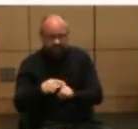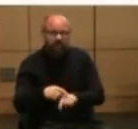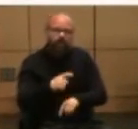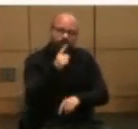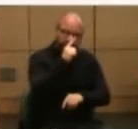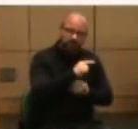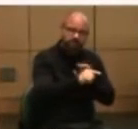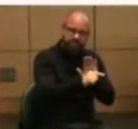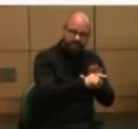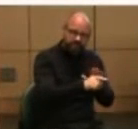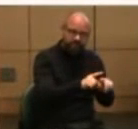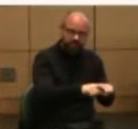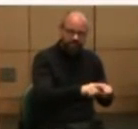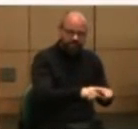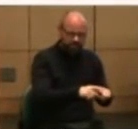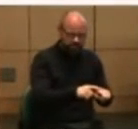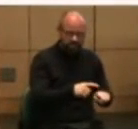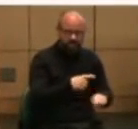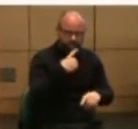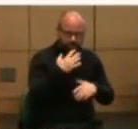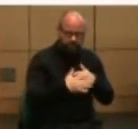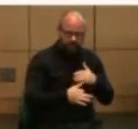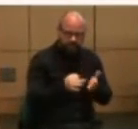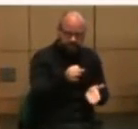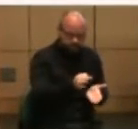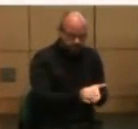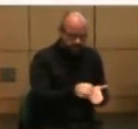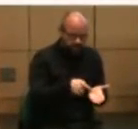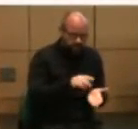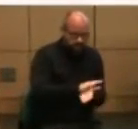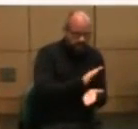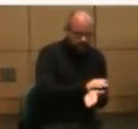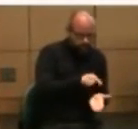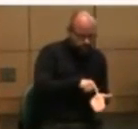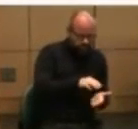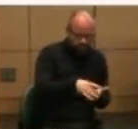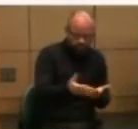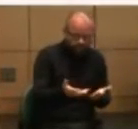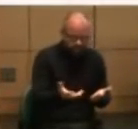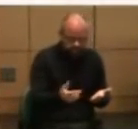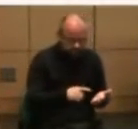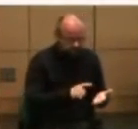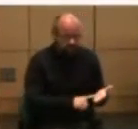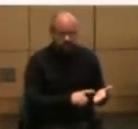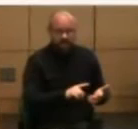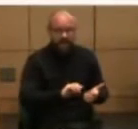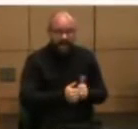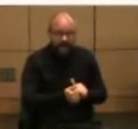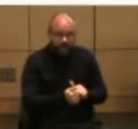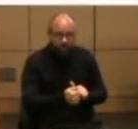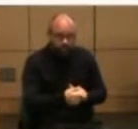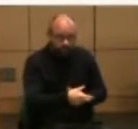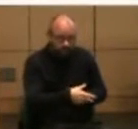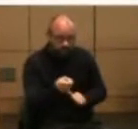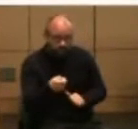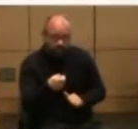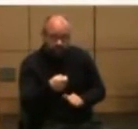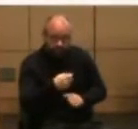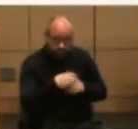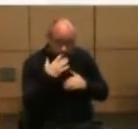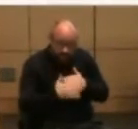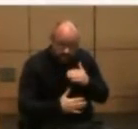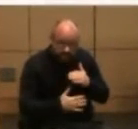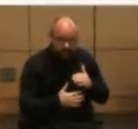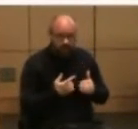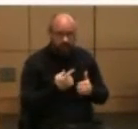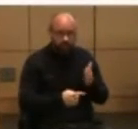what kind of paper it's on, what kind of extraction techniques you use, how old the blood spot is. And so all these factors kind of come